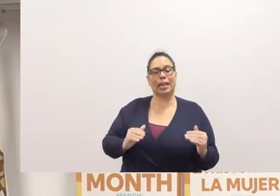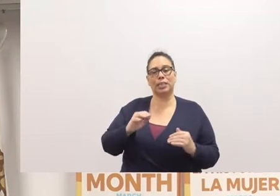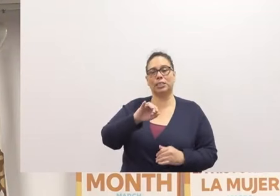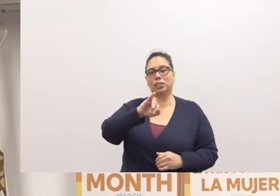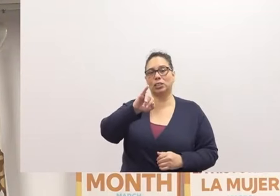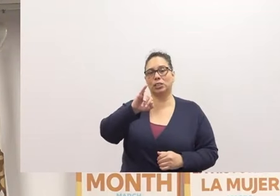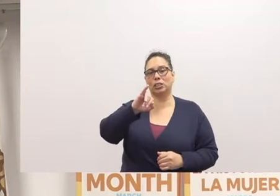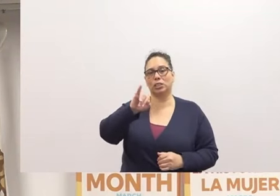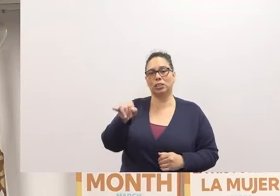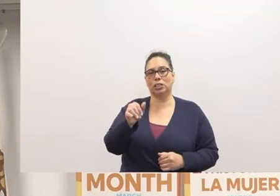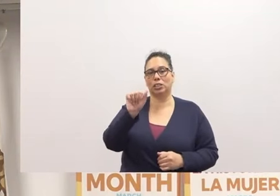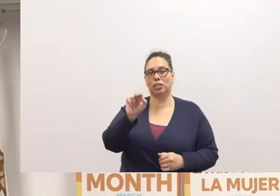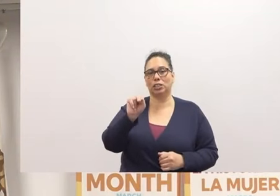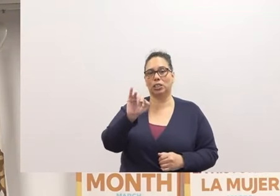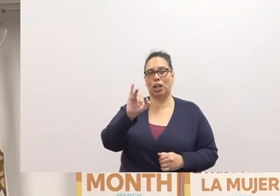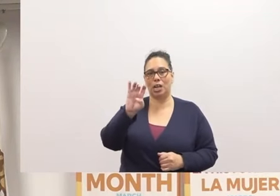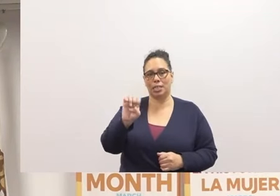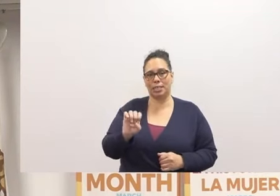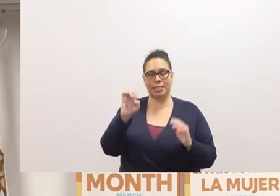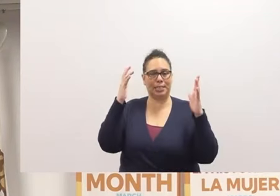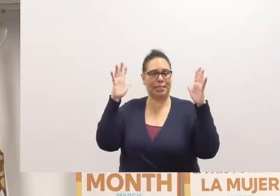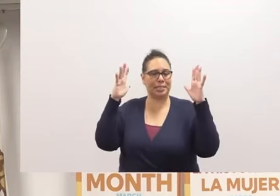Janice.